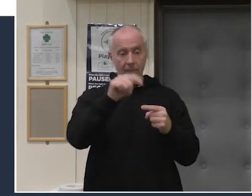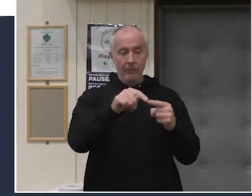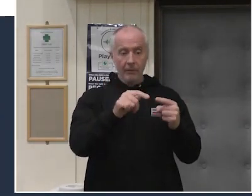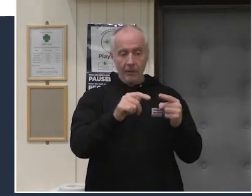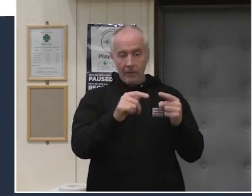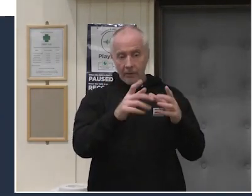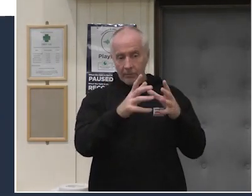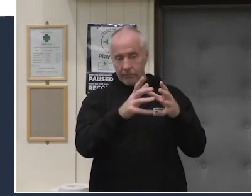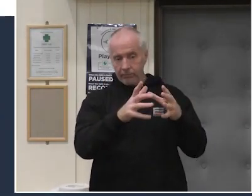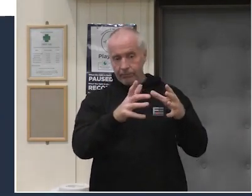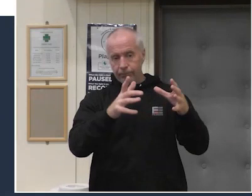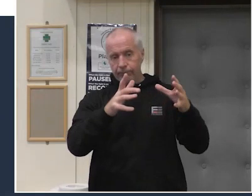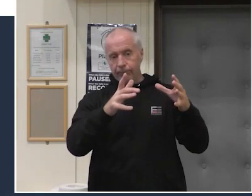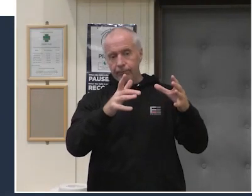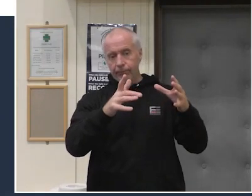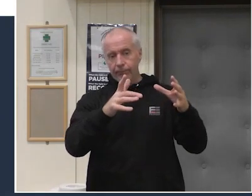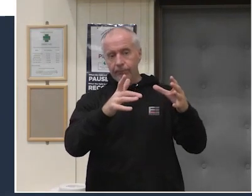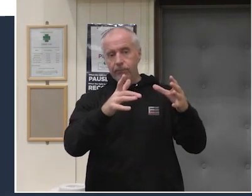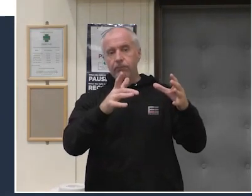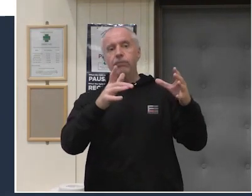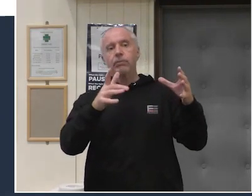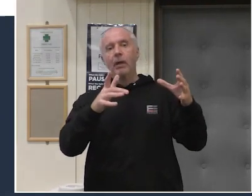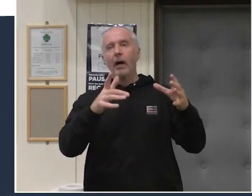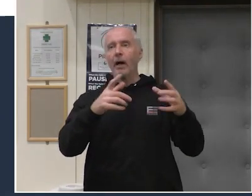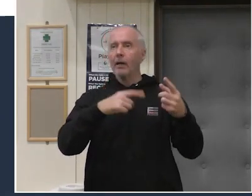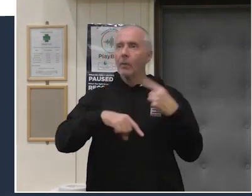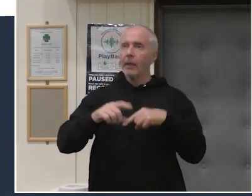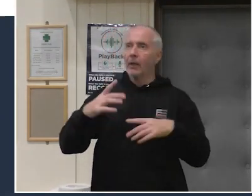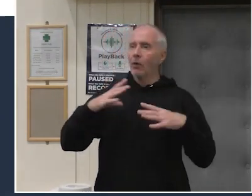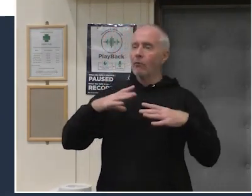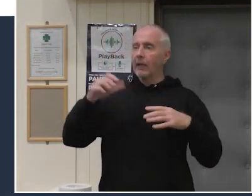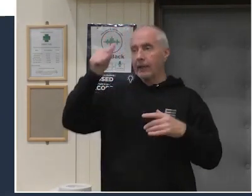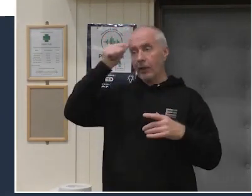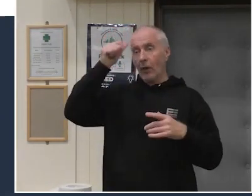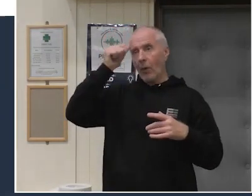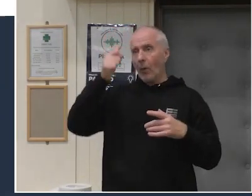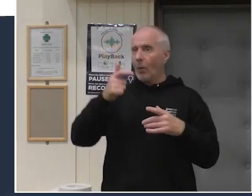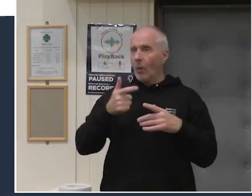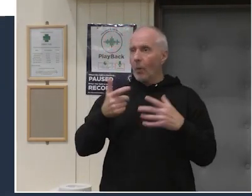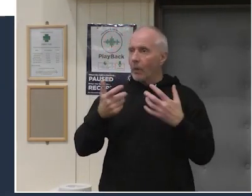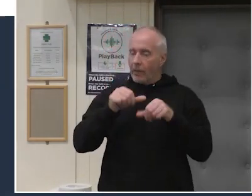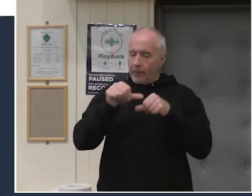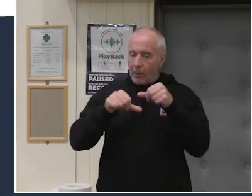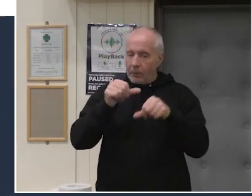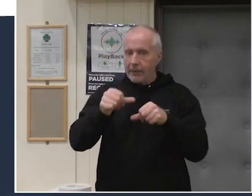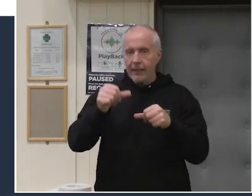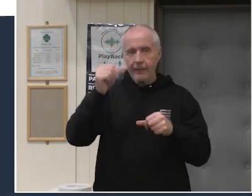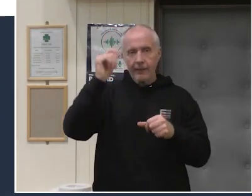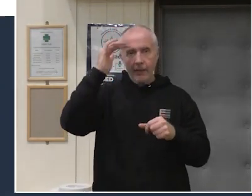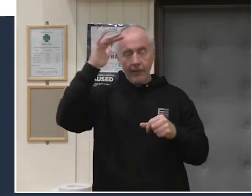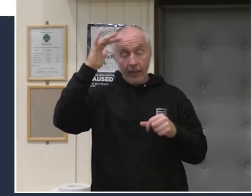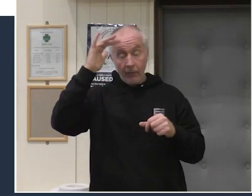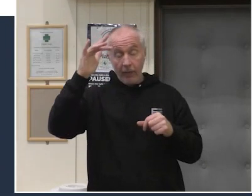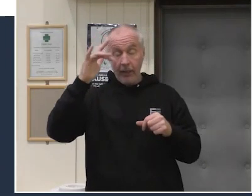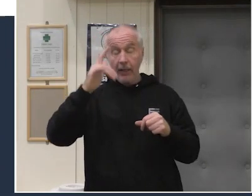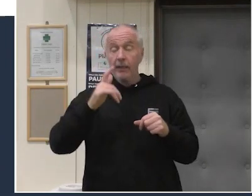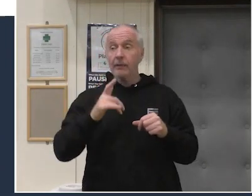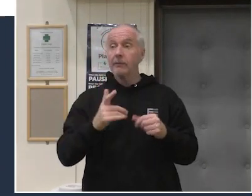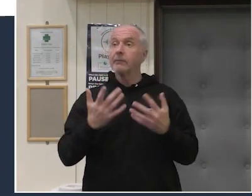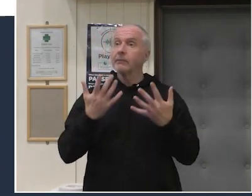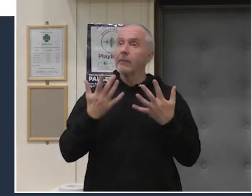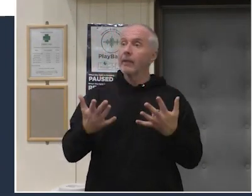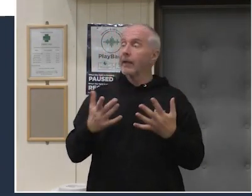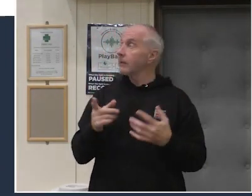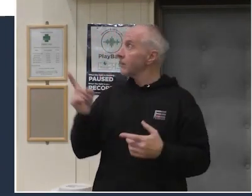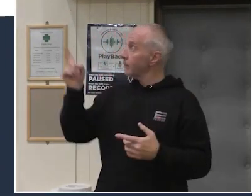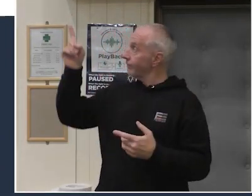observed, things that we already know how they are working and how they should work. Now, that would be all